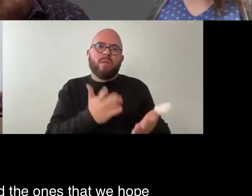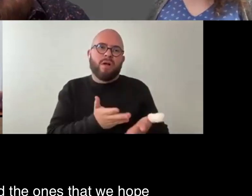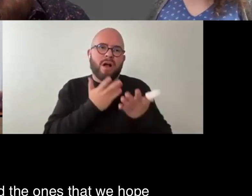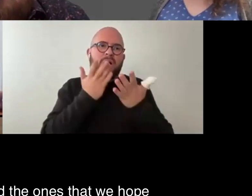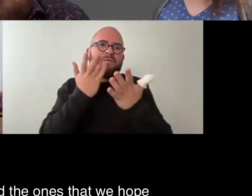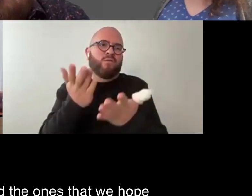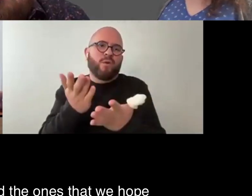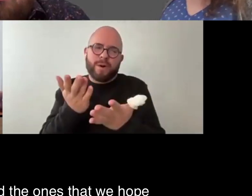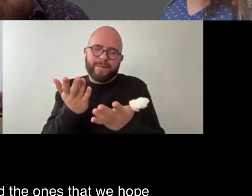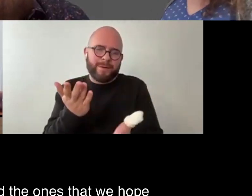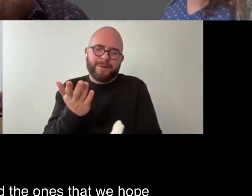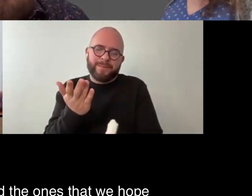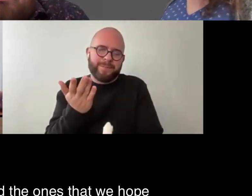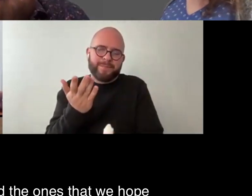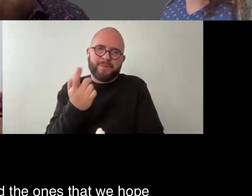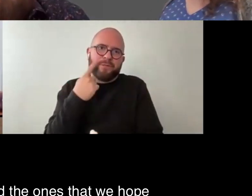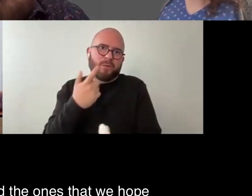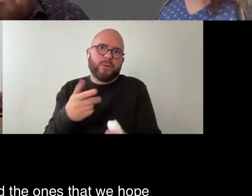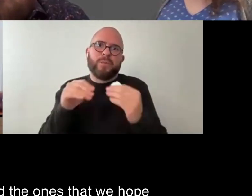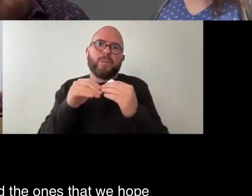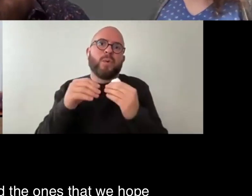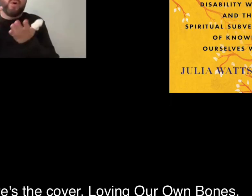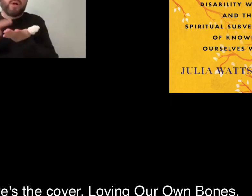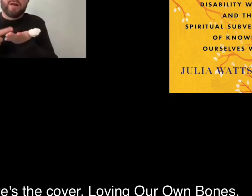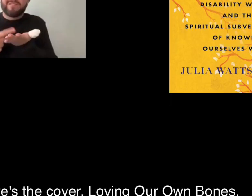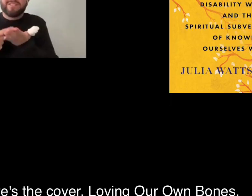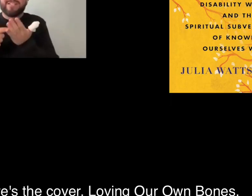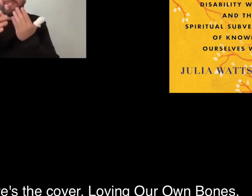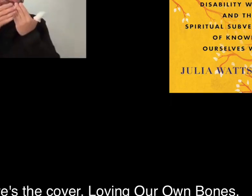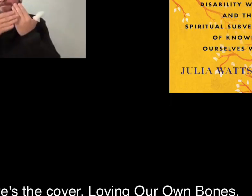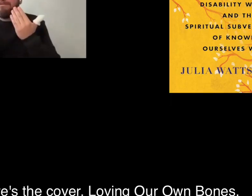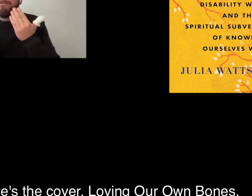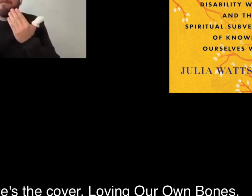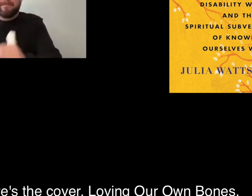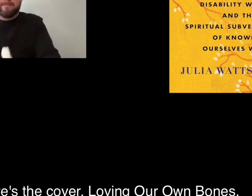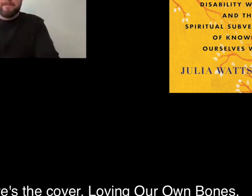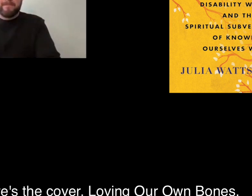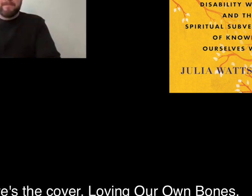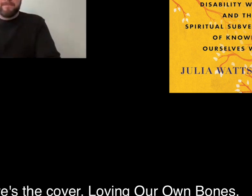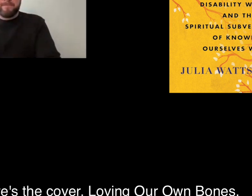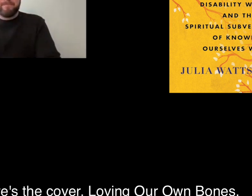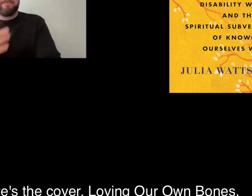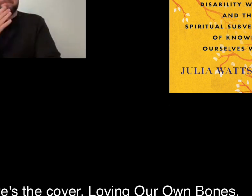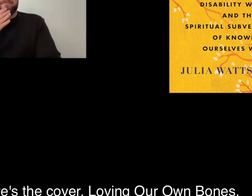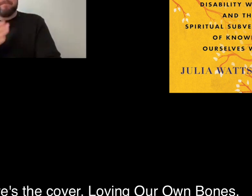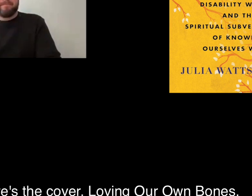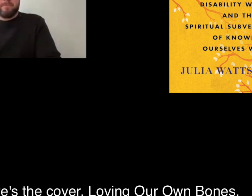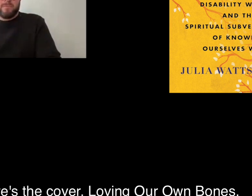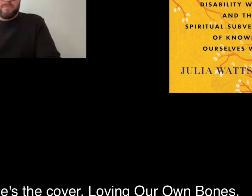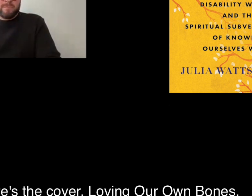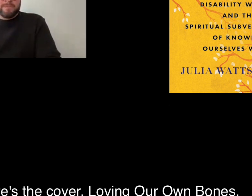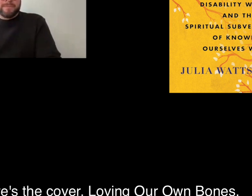for more conversation to come. Precisely. Thank you.